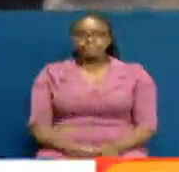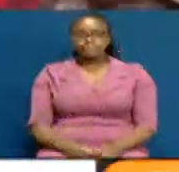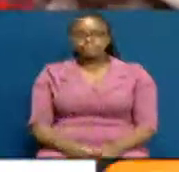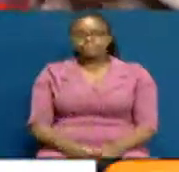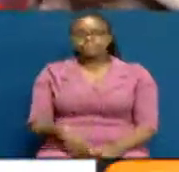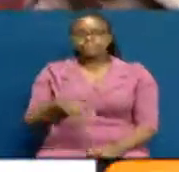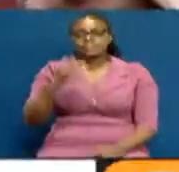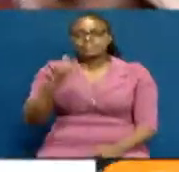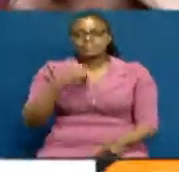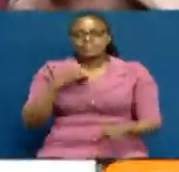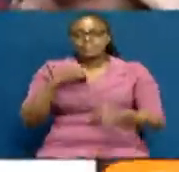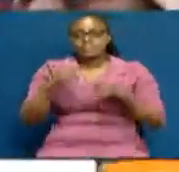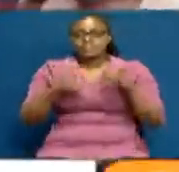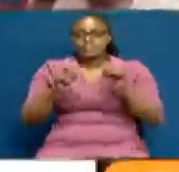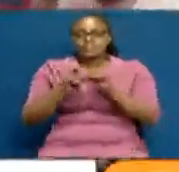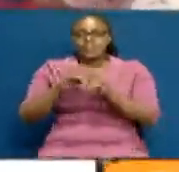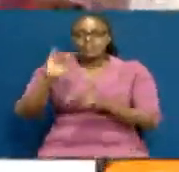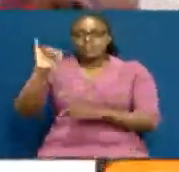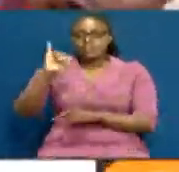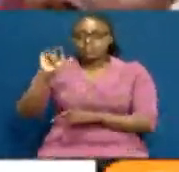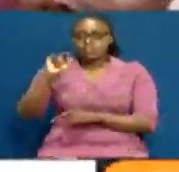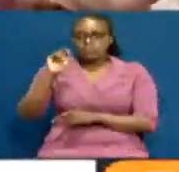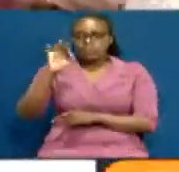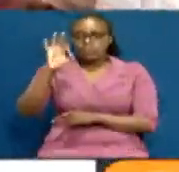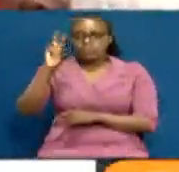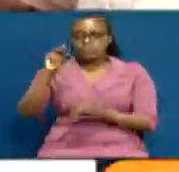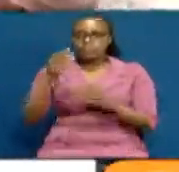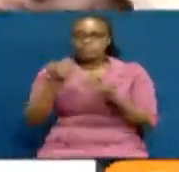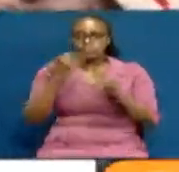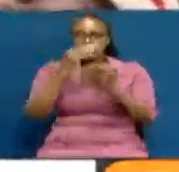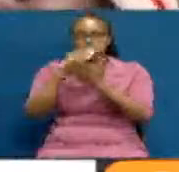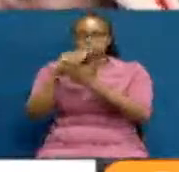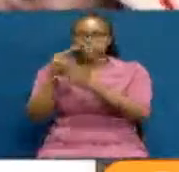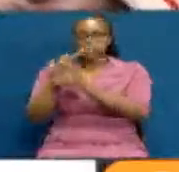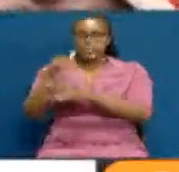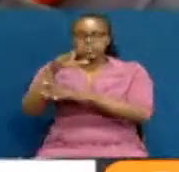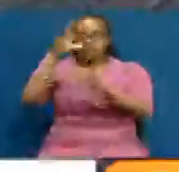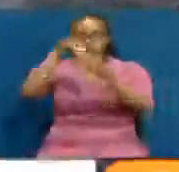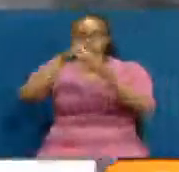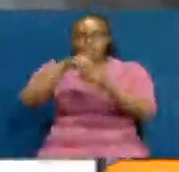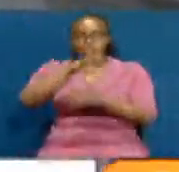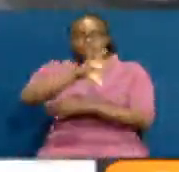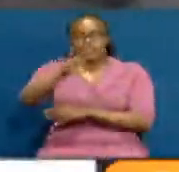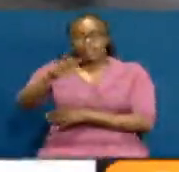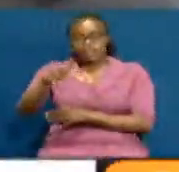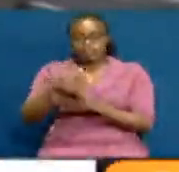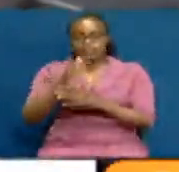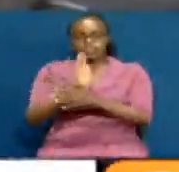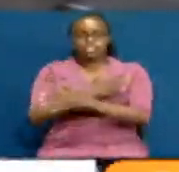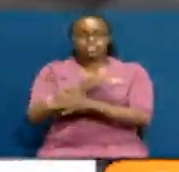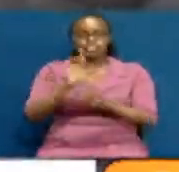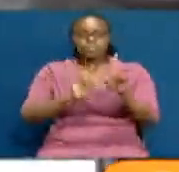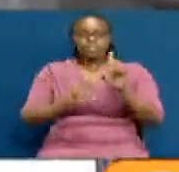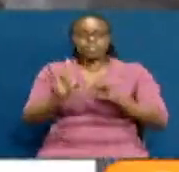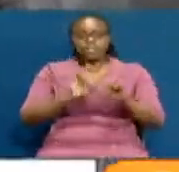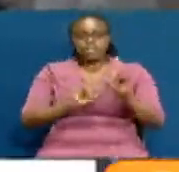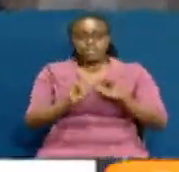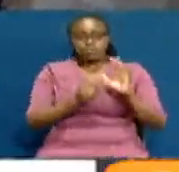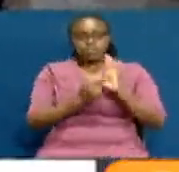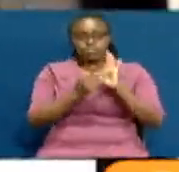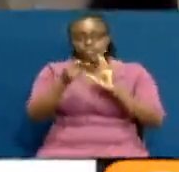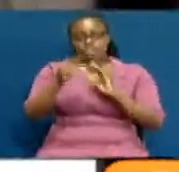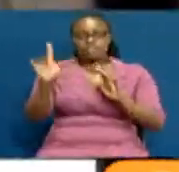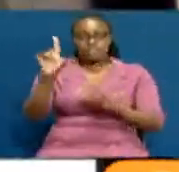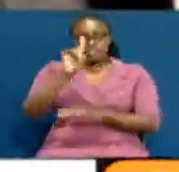Towns coming to life as the Inooro caravan made stops in different towns within the county. Song and dance characterized the